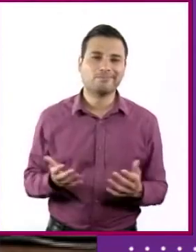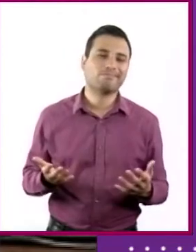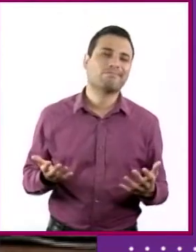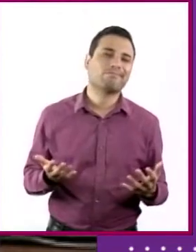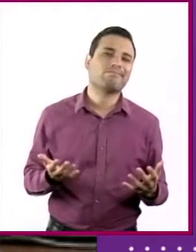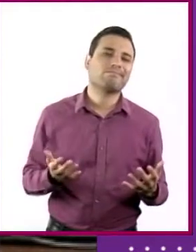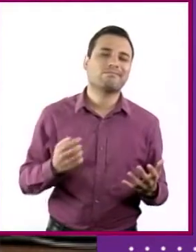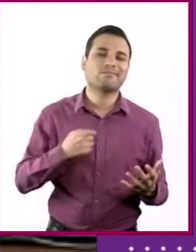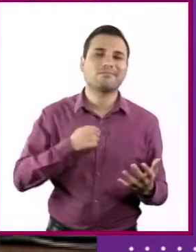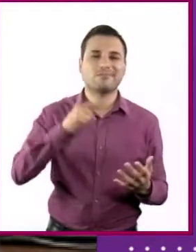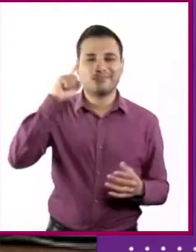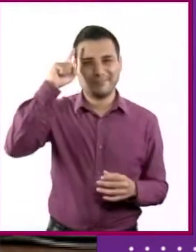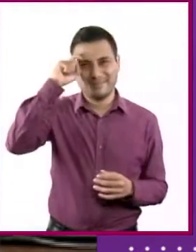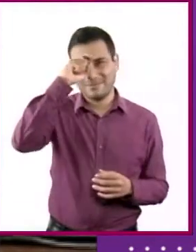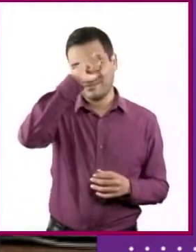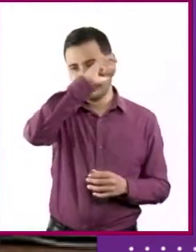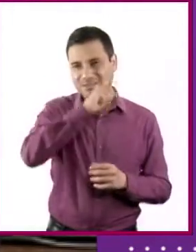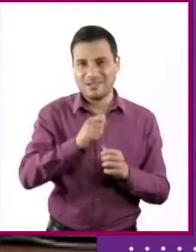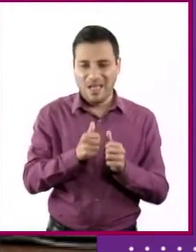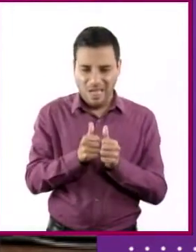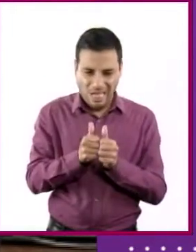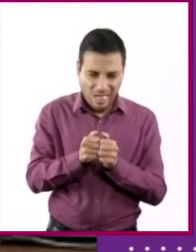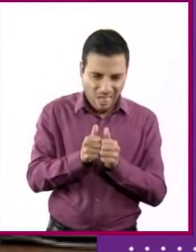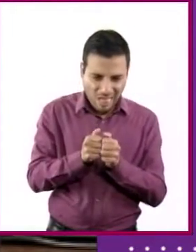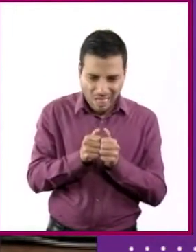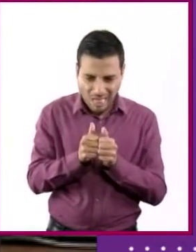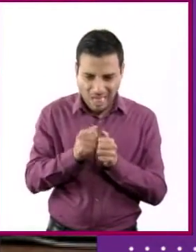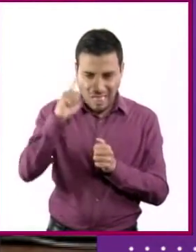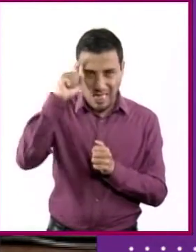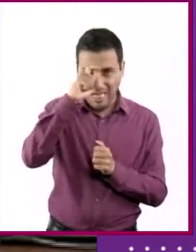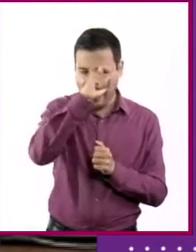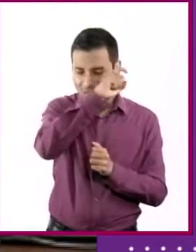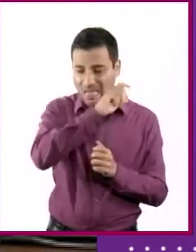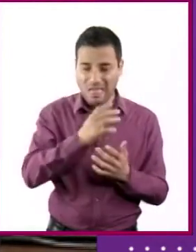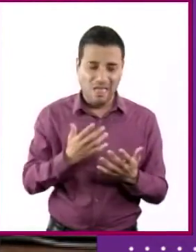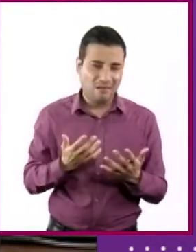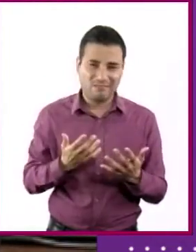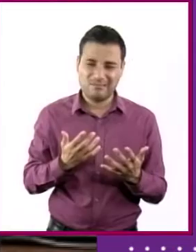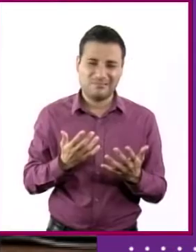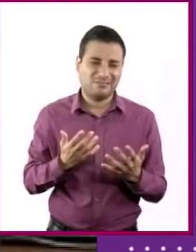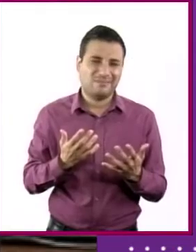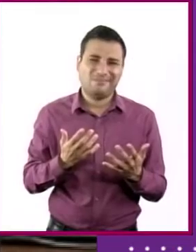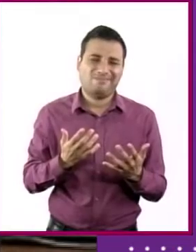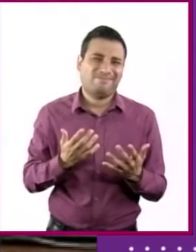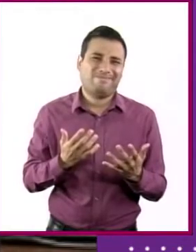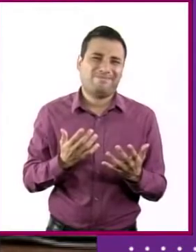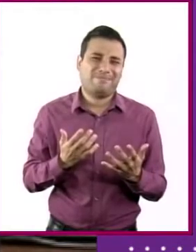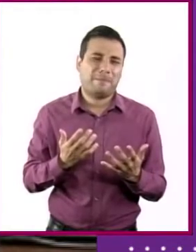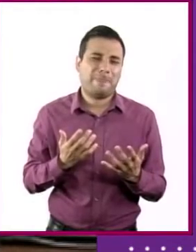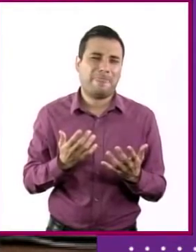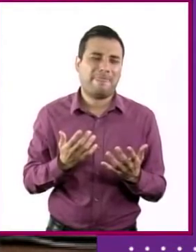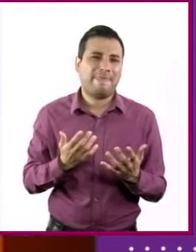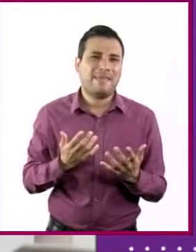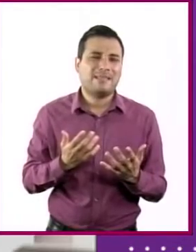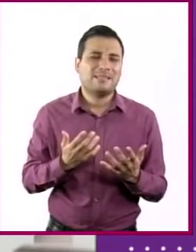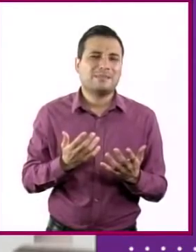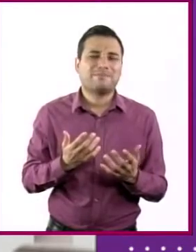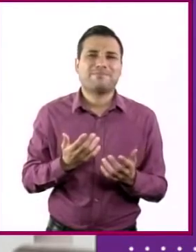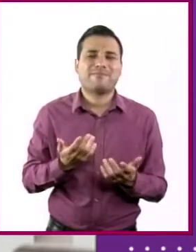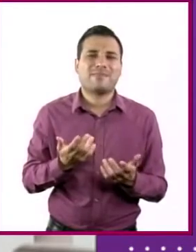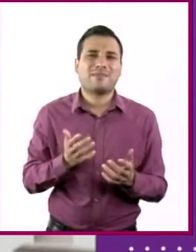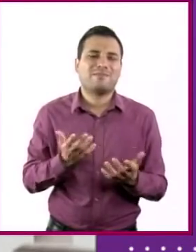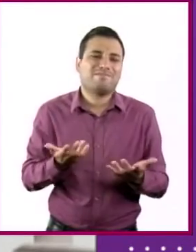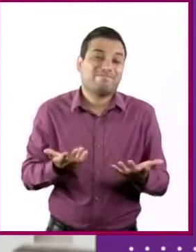No, I couldn't text a message. I still find texting difficult. But you know, I try to take advantage of new